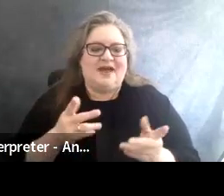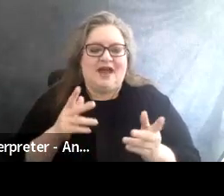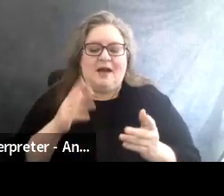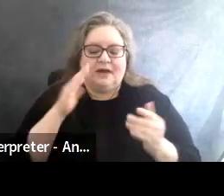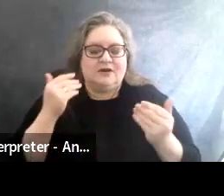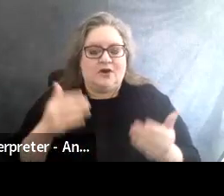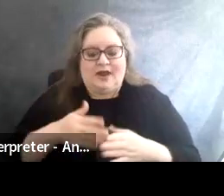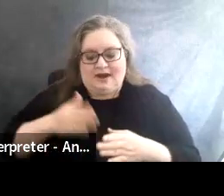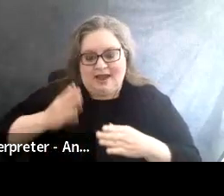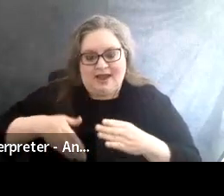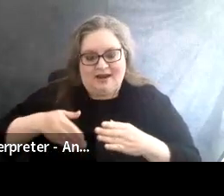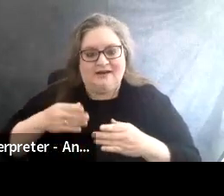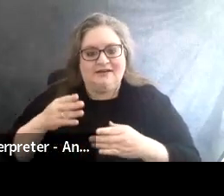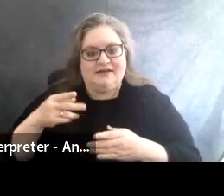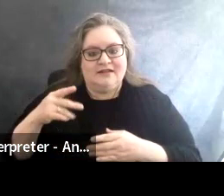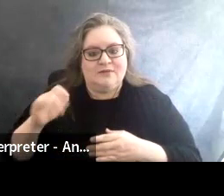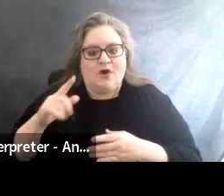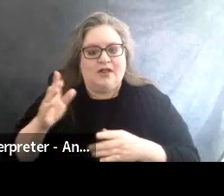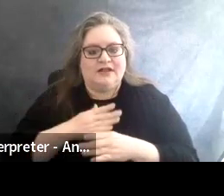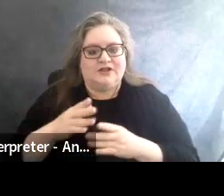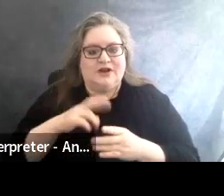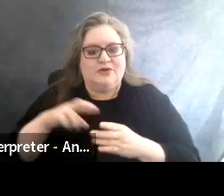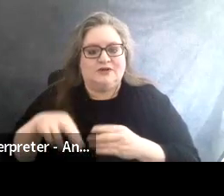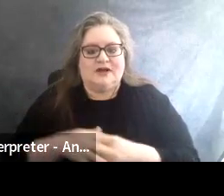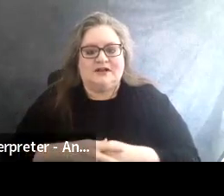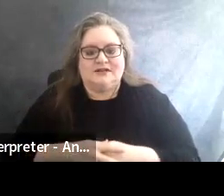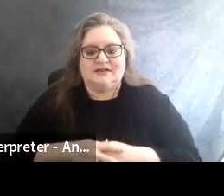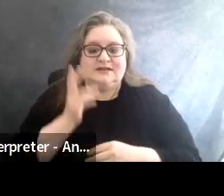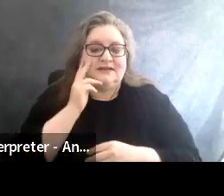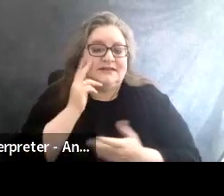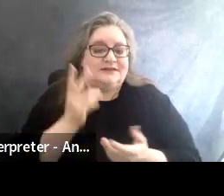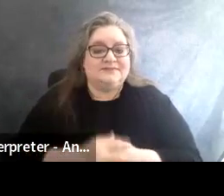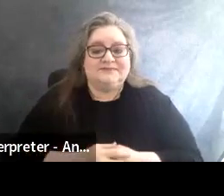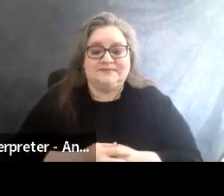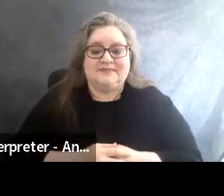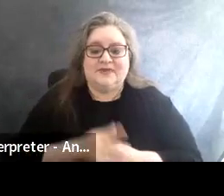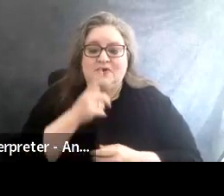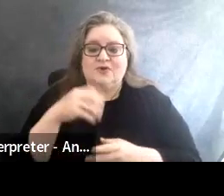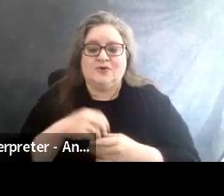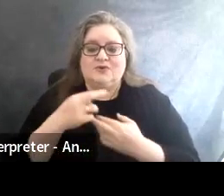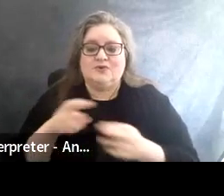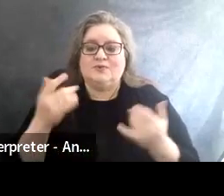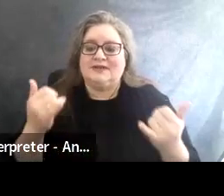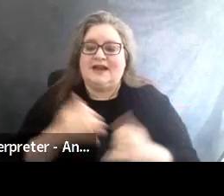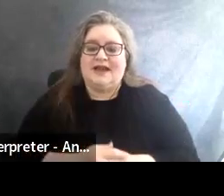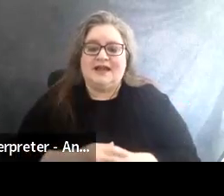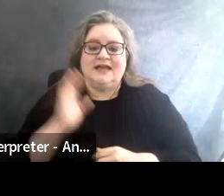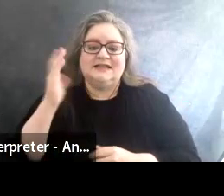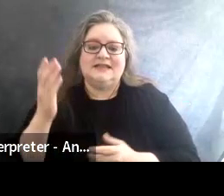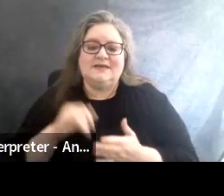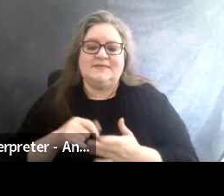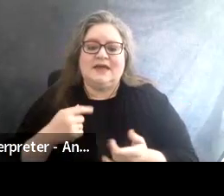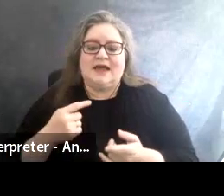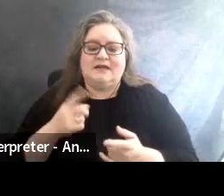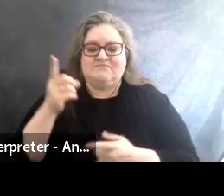gonna go ahead and end this poll and share the results. And let's see who's in the room today. So it looks like just